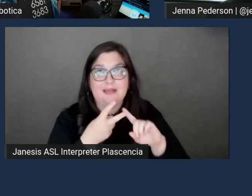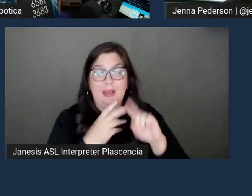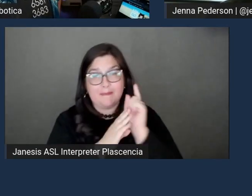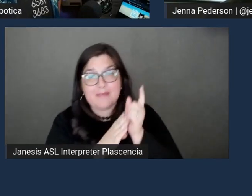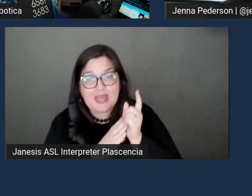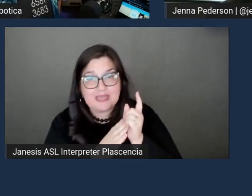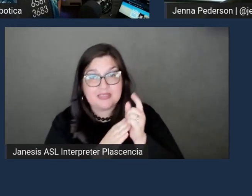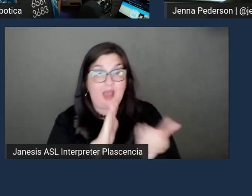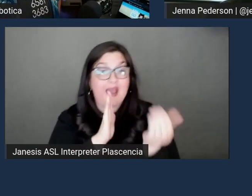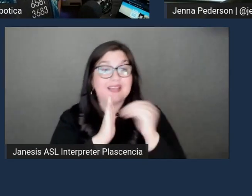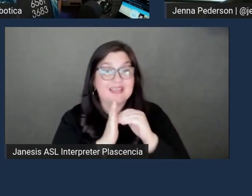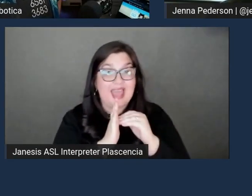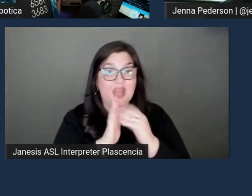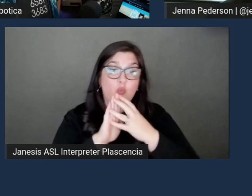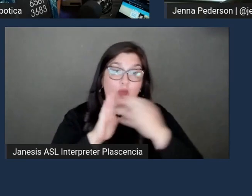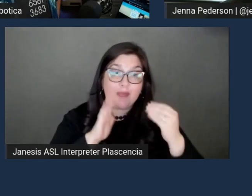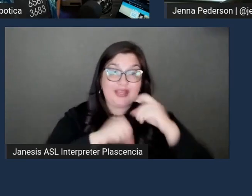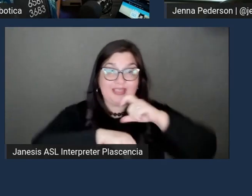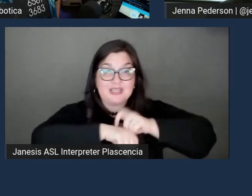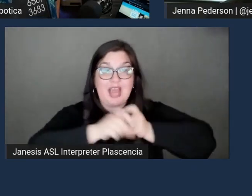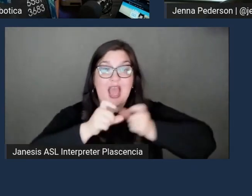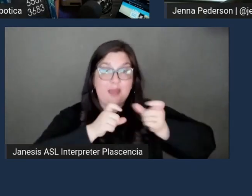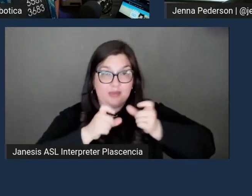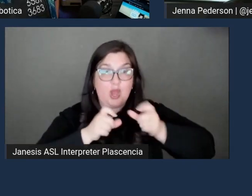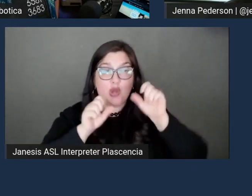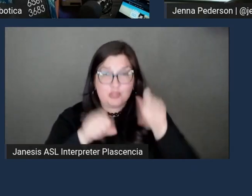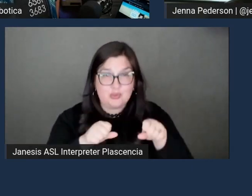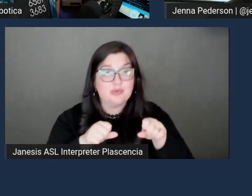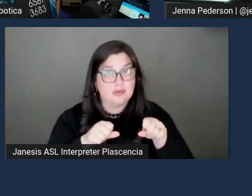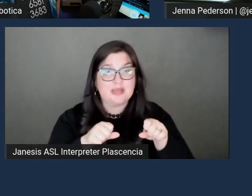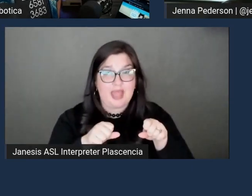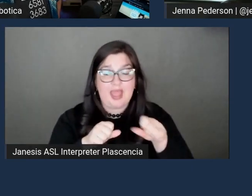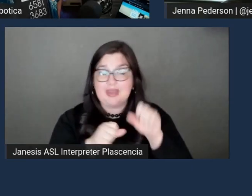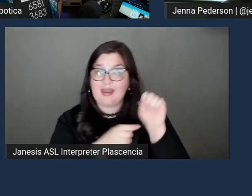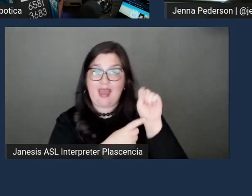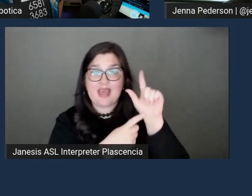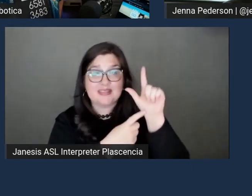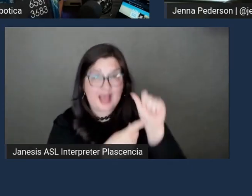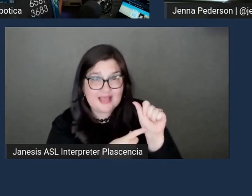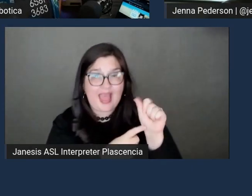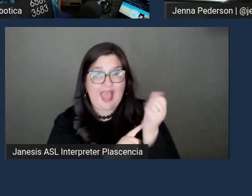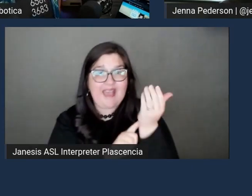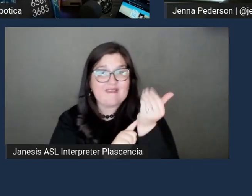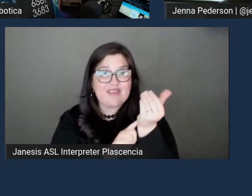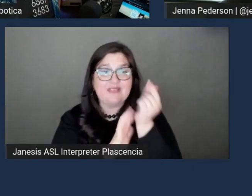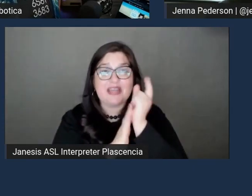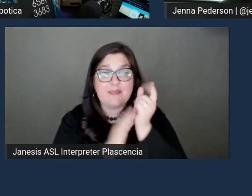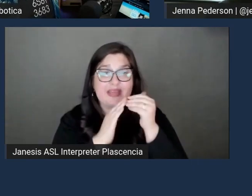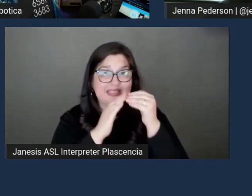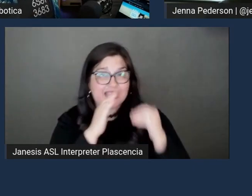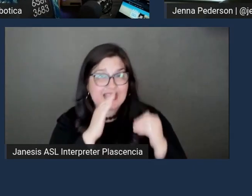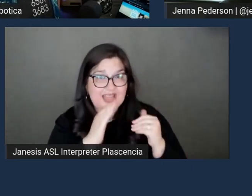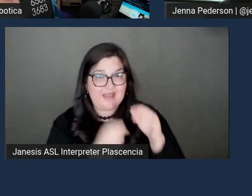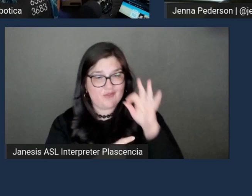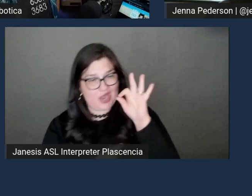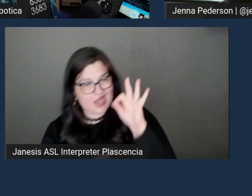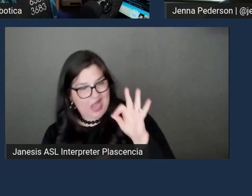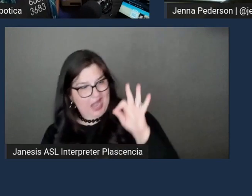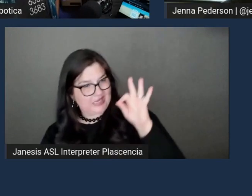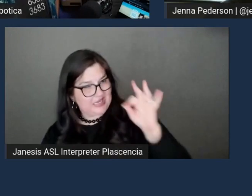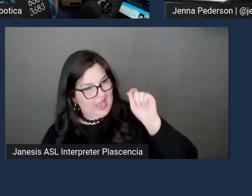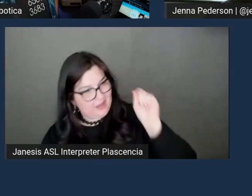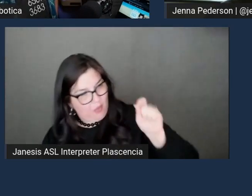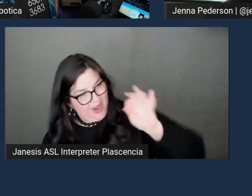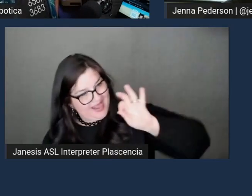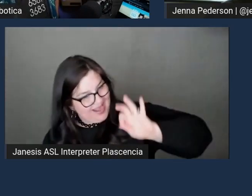where you get sort of that finite end fixed post of an SLA of 15 minutes or less for 99.99%